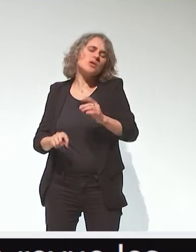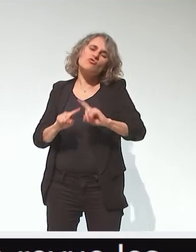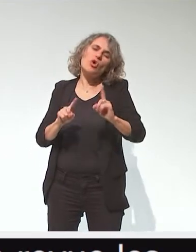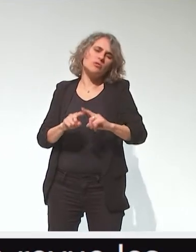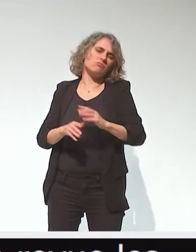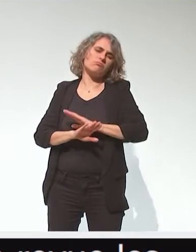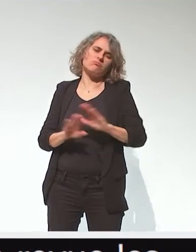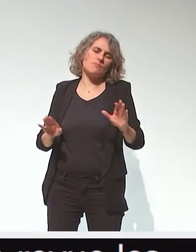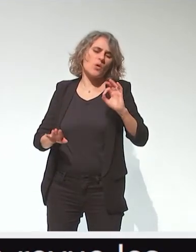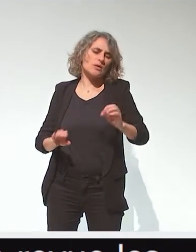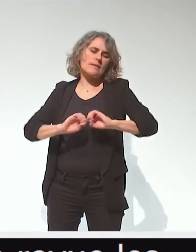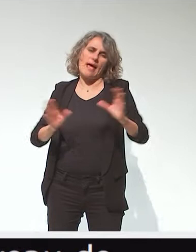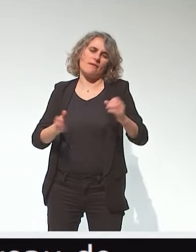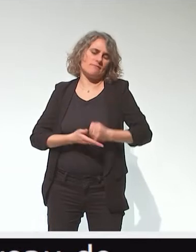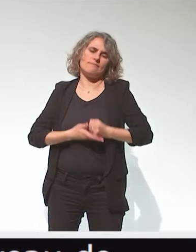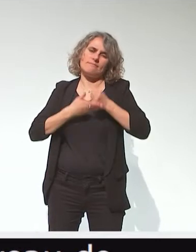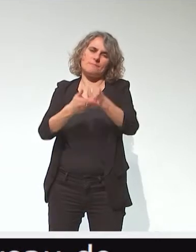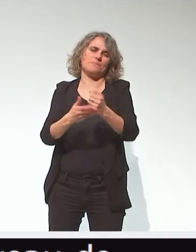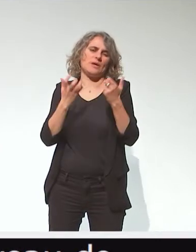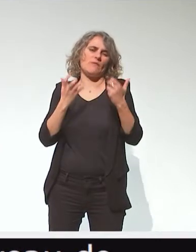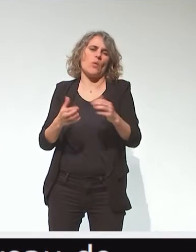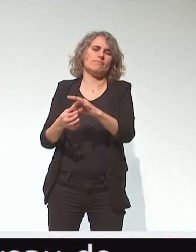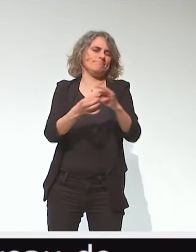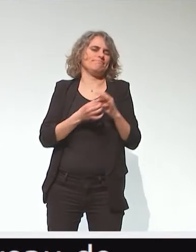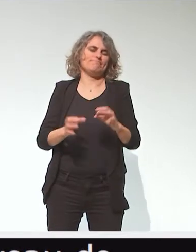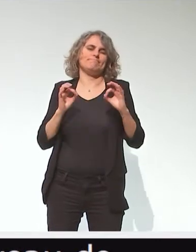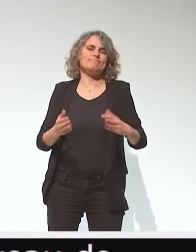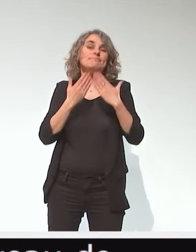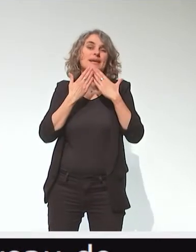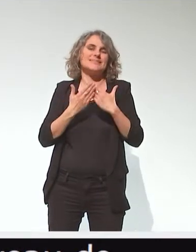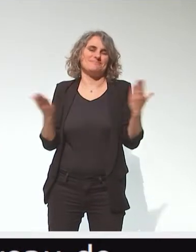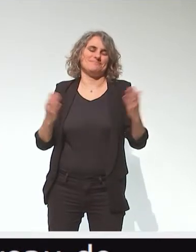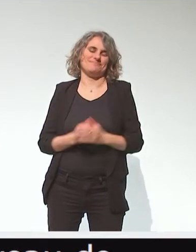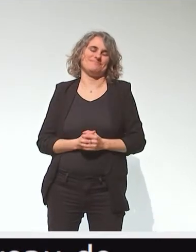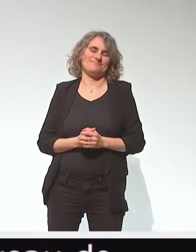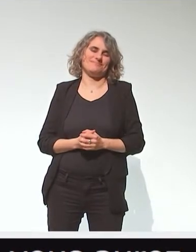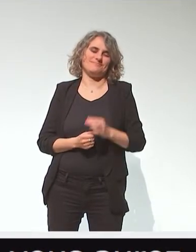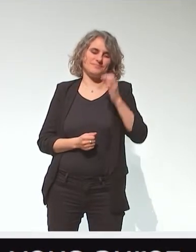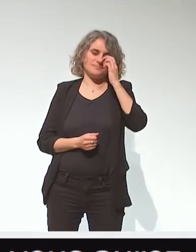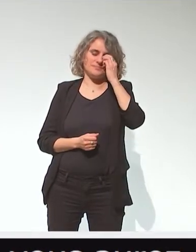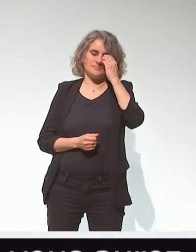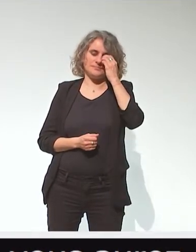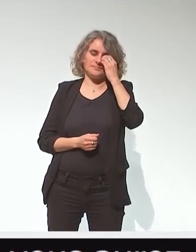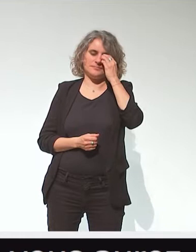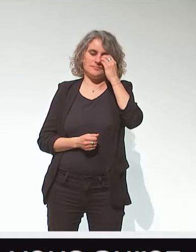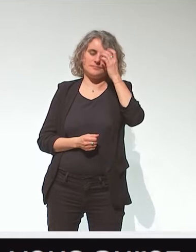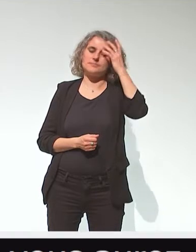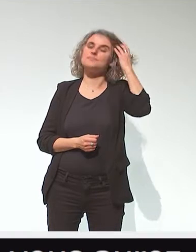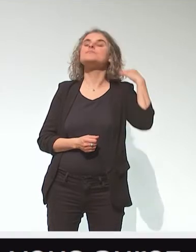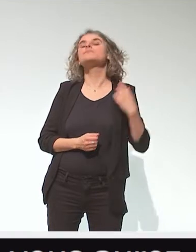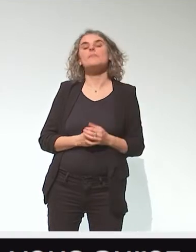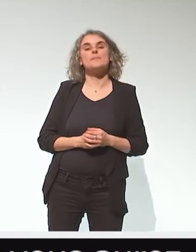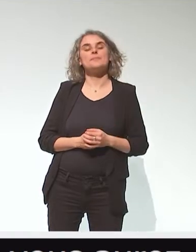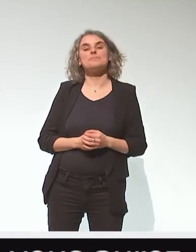Fundamental Rights Agency in that project. Thank you. Merci. Merci beaucoup. Thank you. Thank you so much,